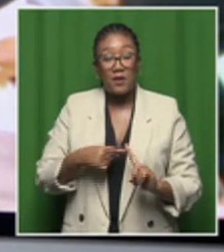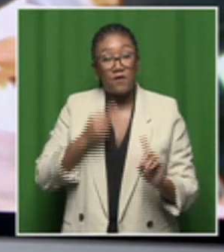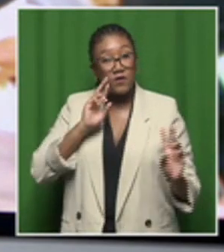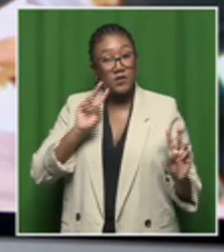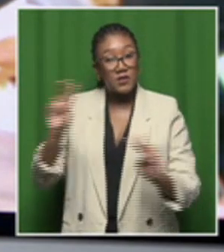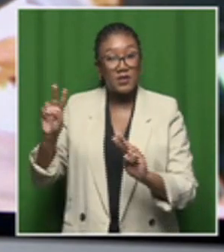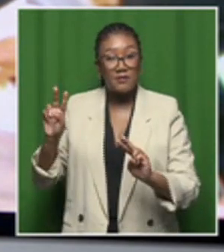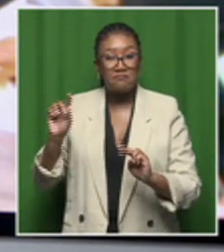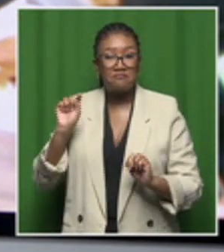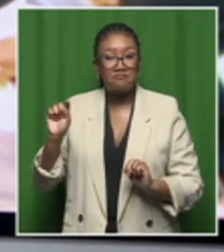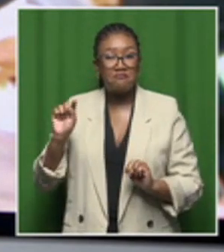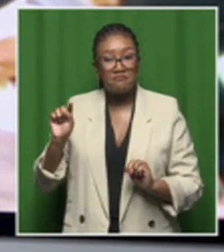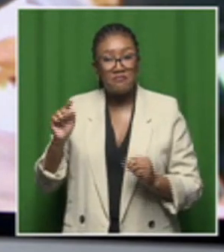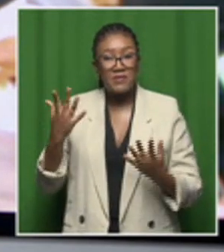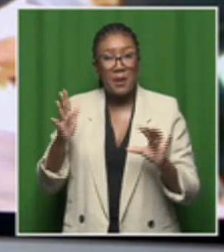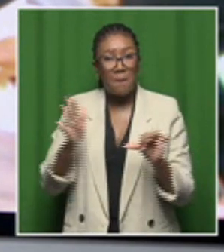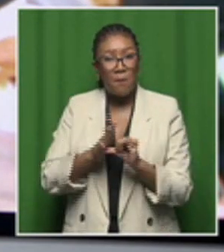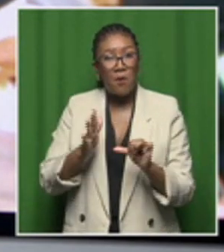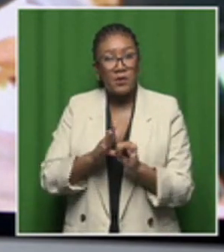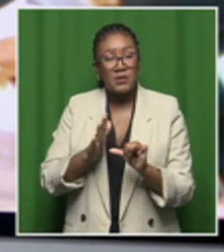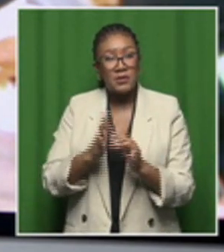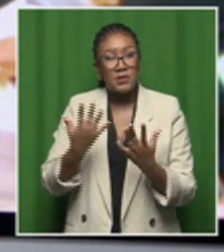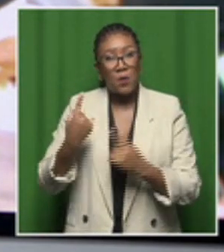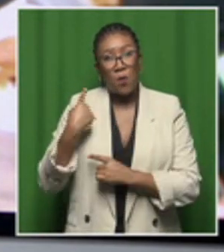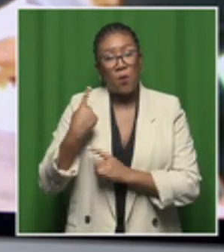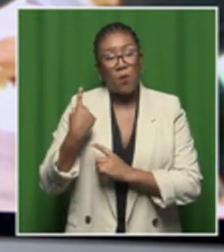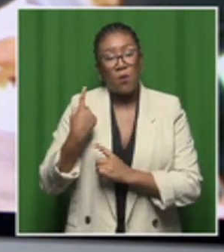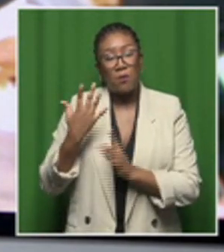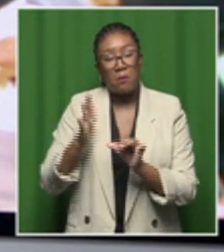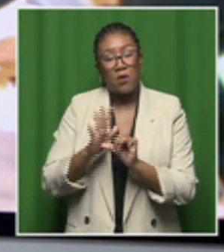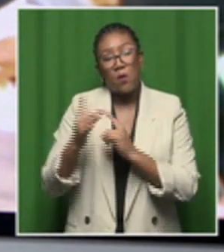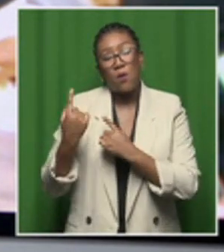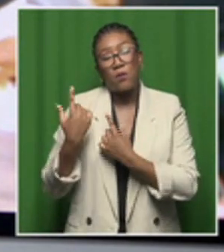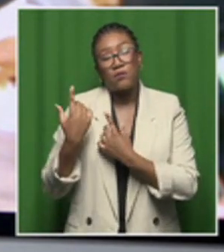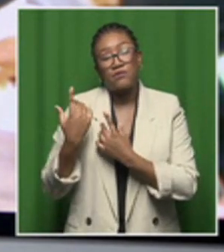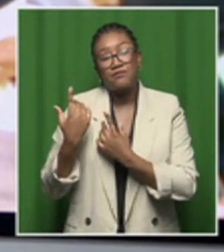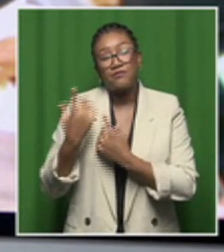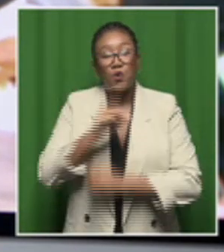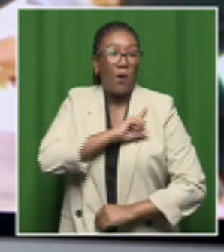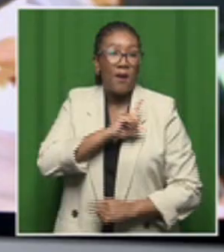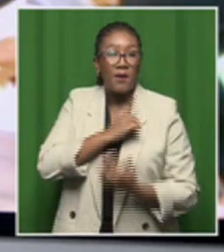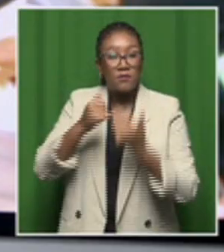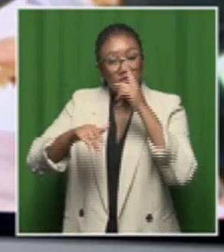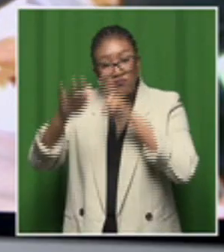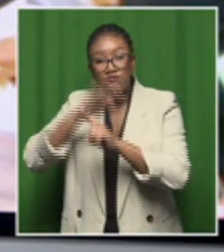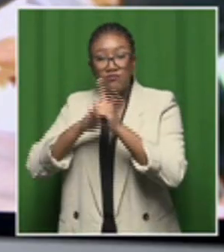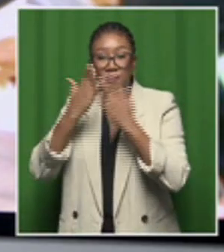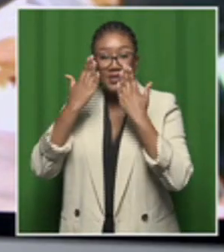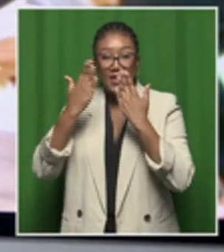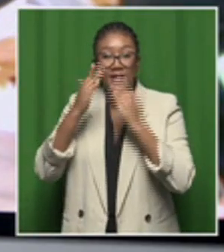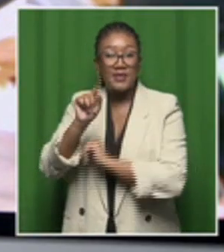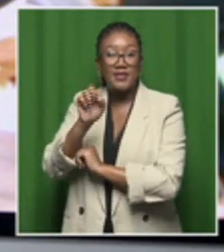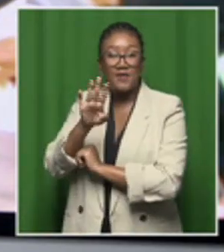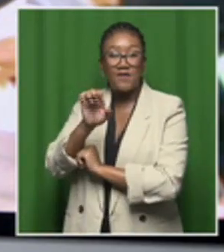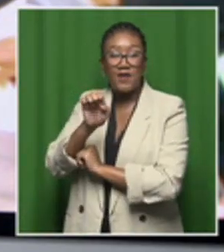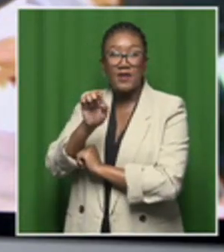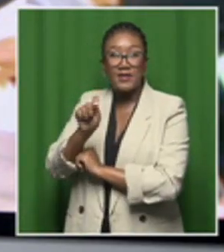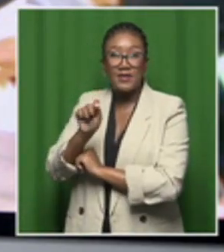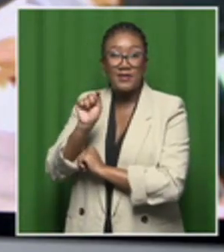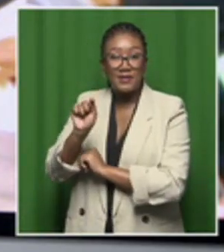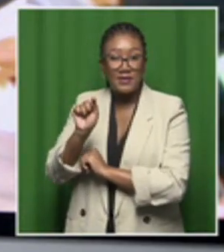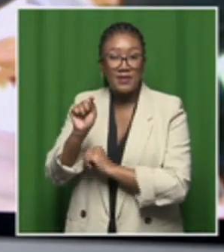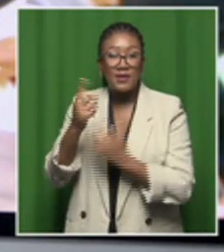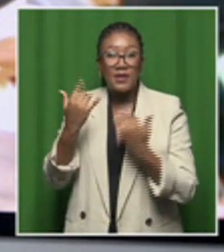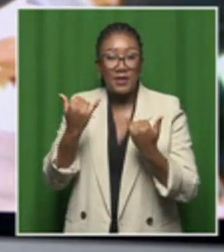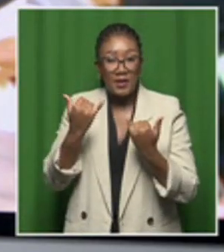look at the benefits of studying at a TVET college, and we are of course going to be joined later on in the